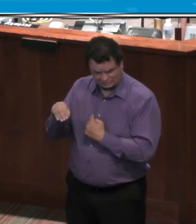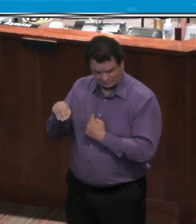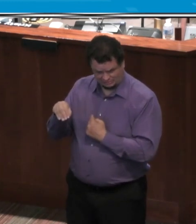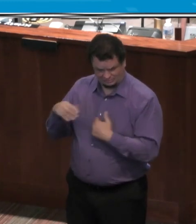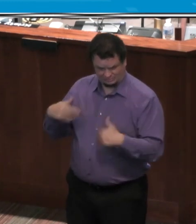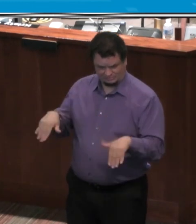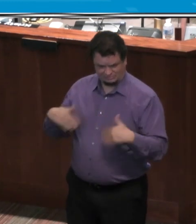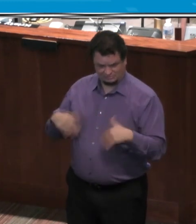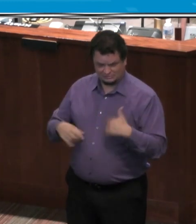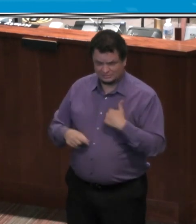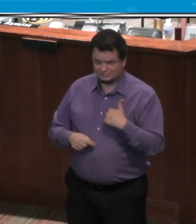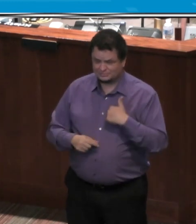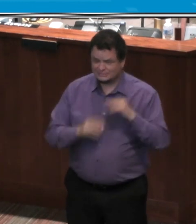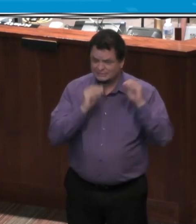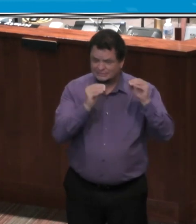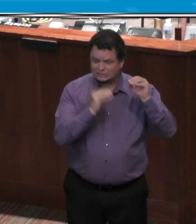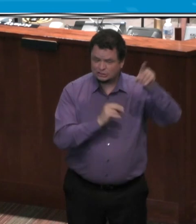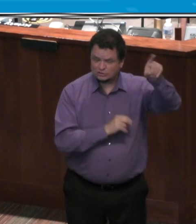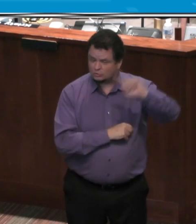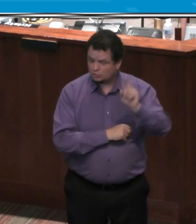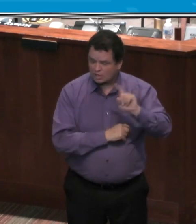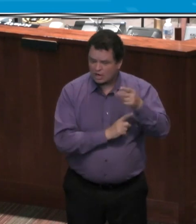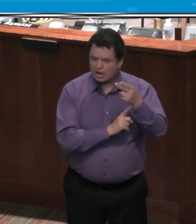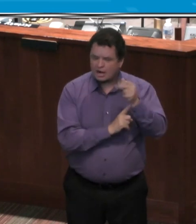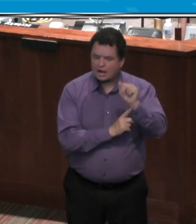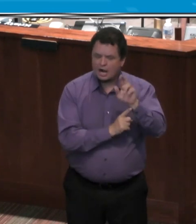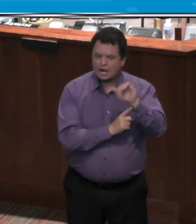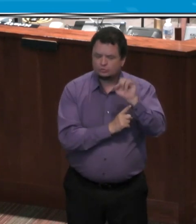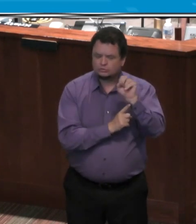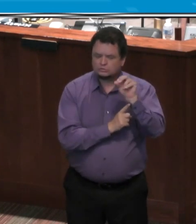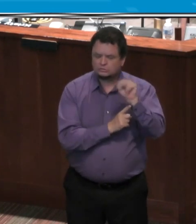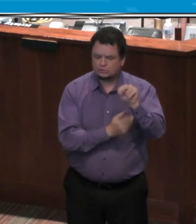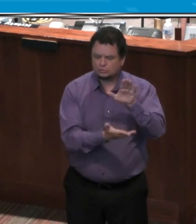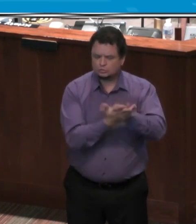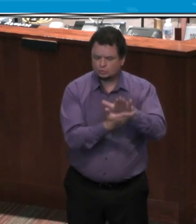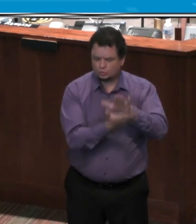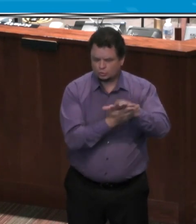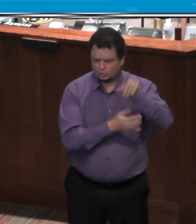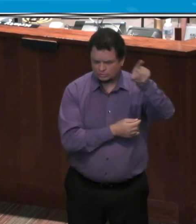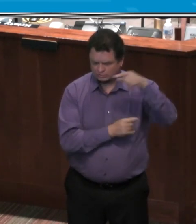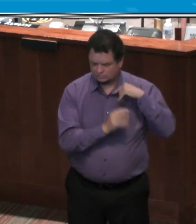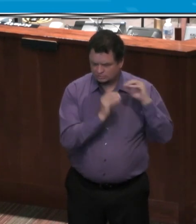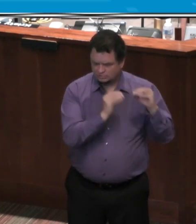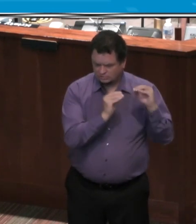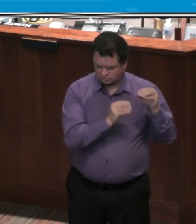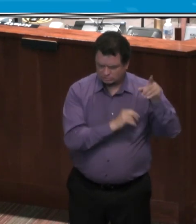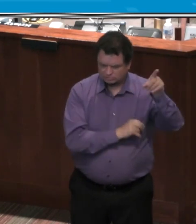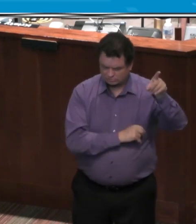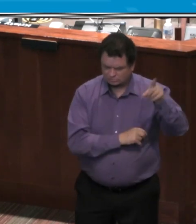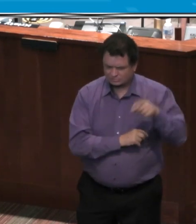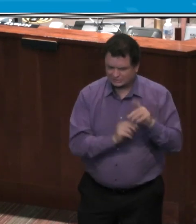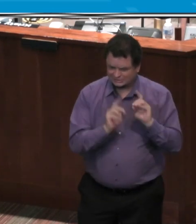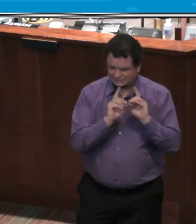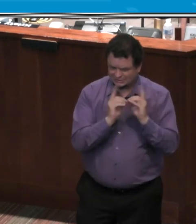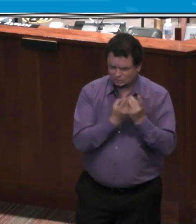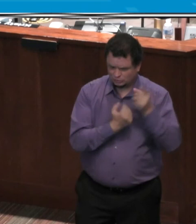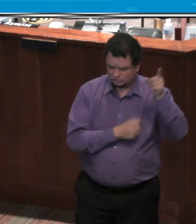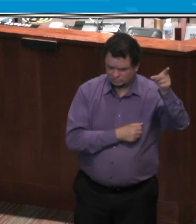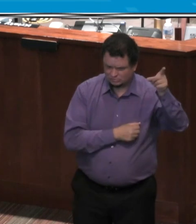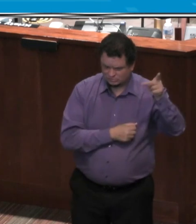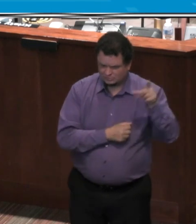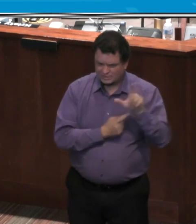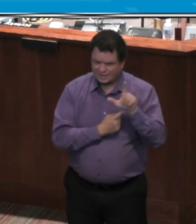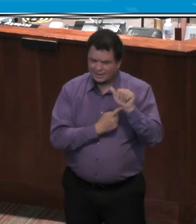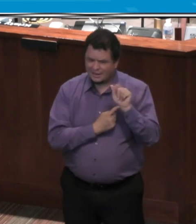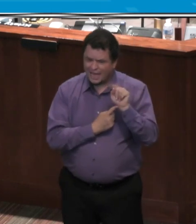big family. They love to be by each other. You can tell them all day to stay 6 feet apart, and they're not going to listen to you because they're family, they're